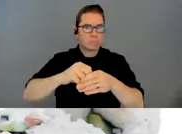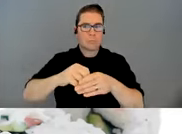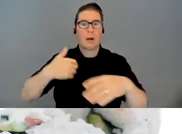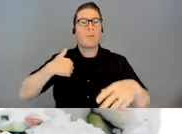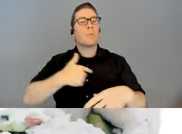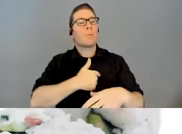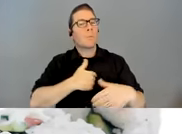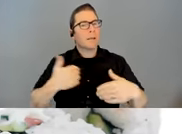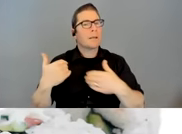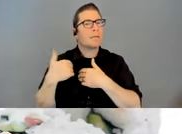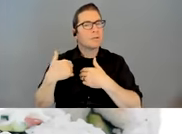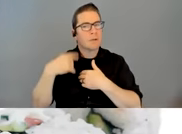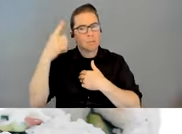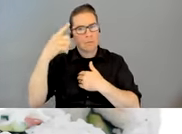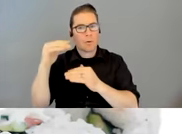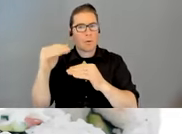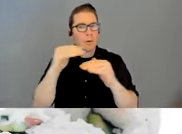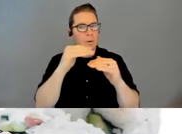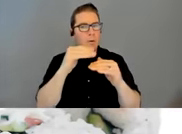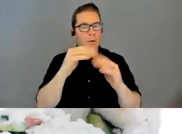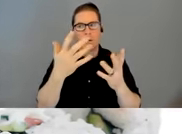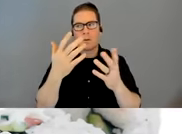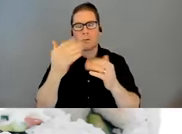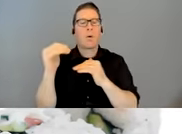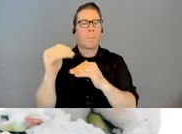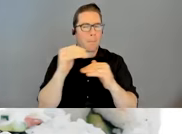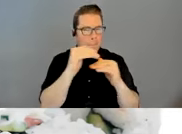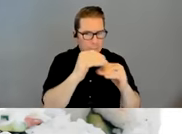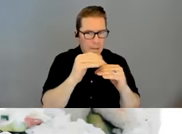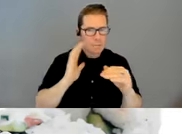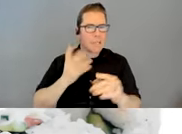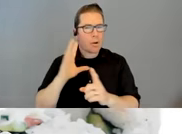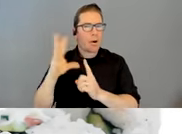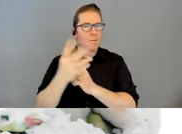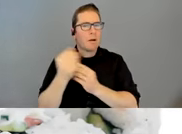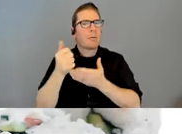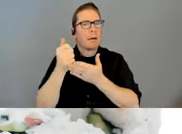Our environment and boundaries help create that proper learning space.